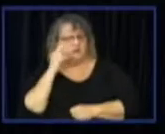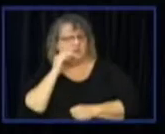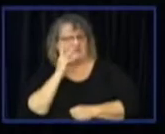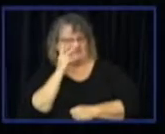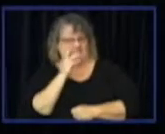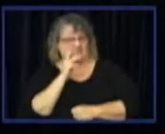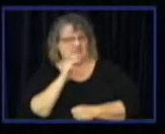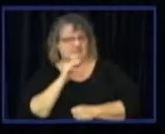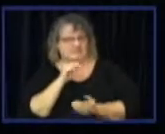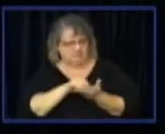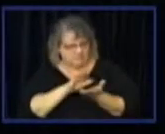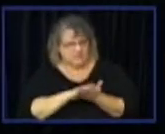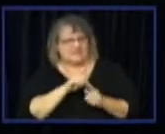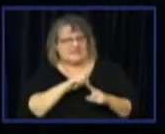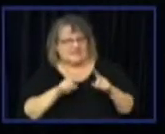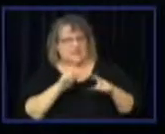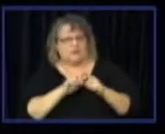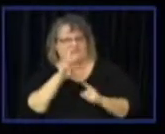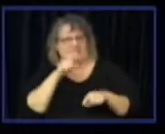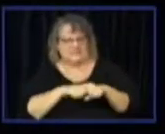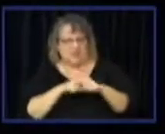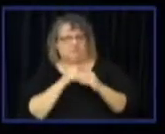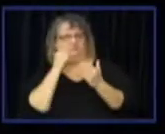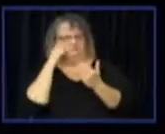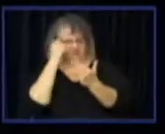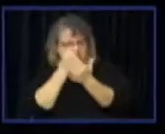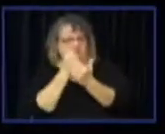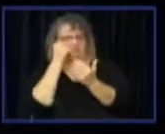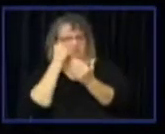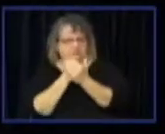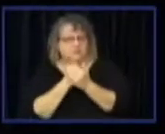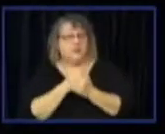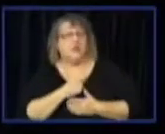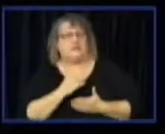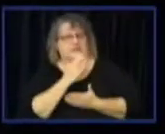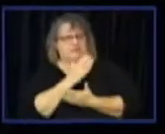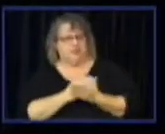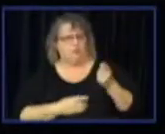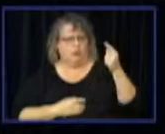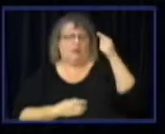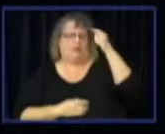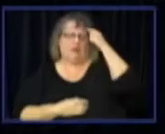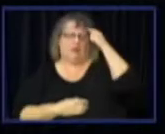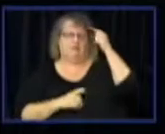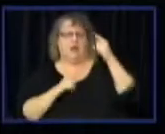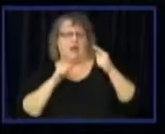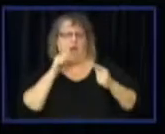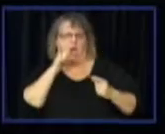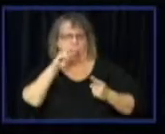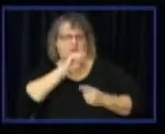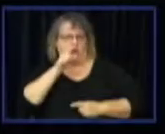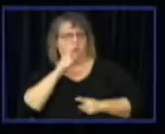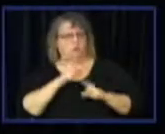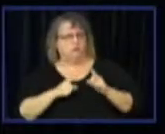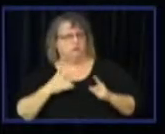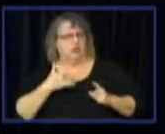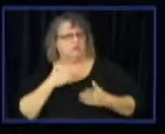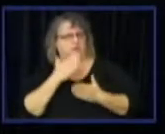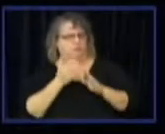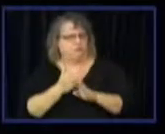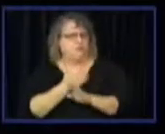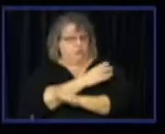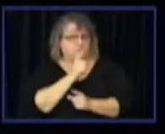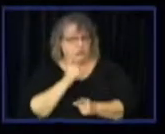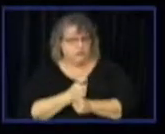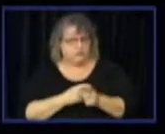6 documented concussions, and some that you think were not even diagnosed, that you might have had prior to